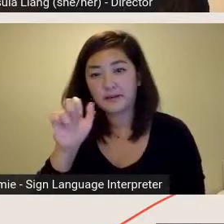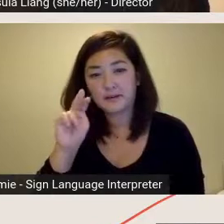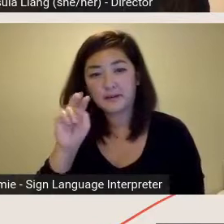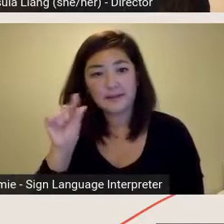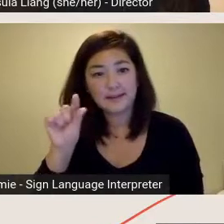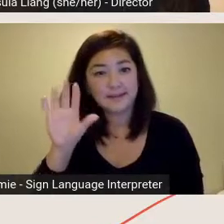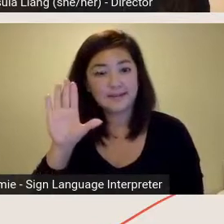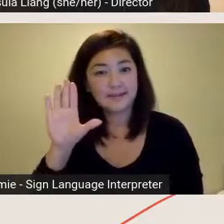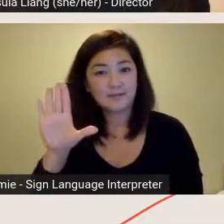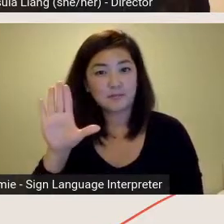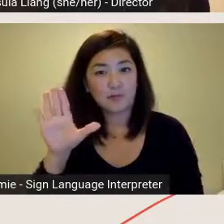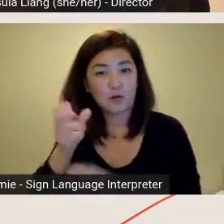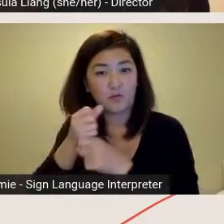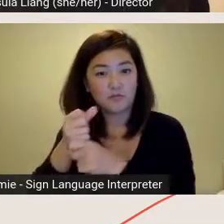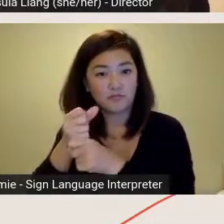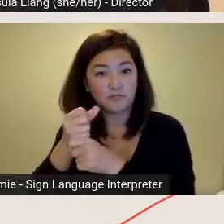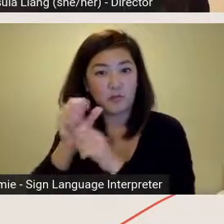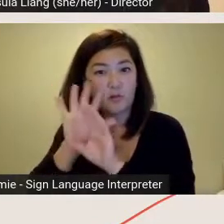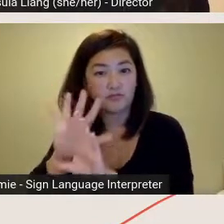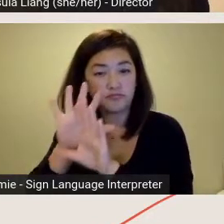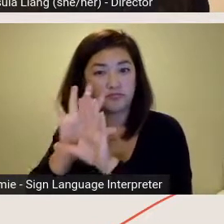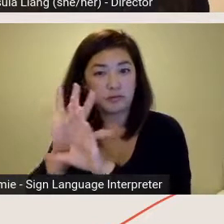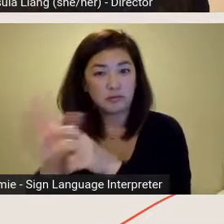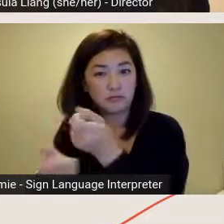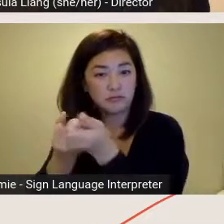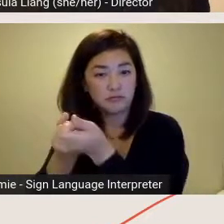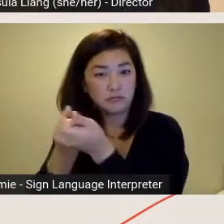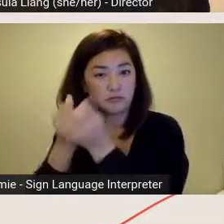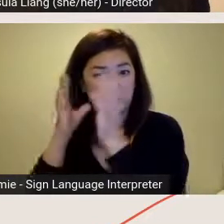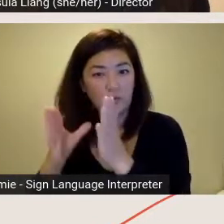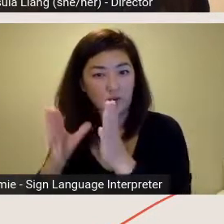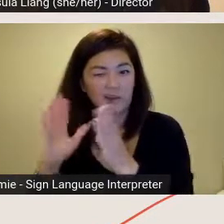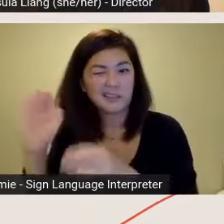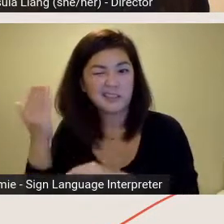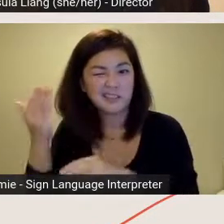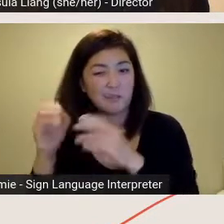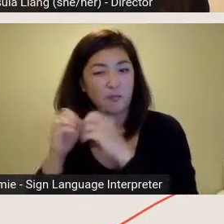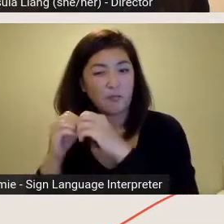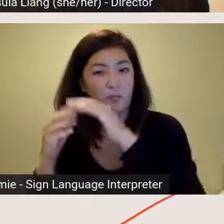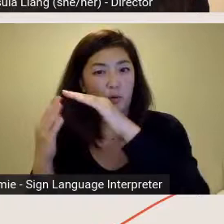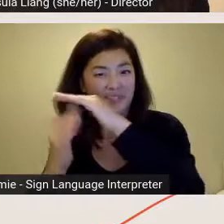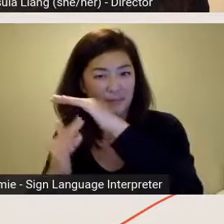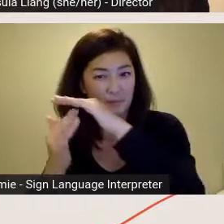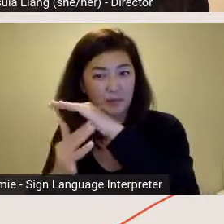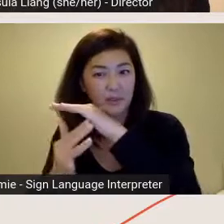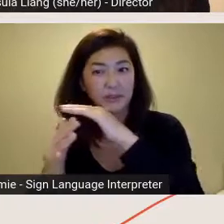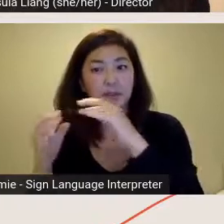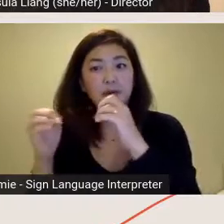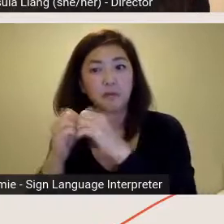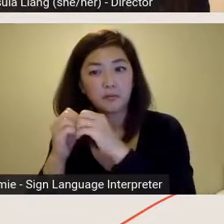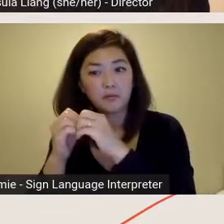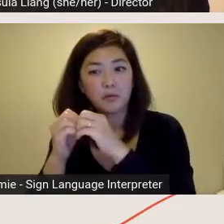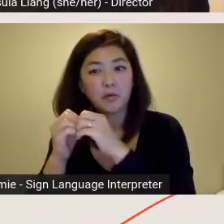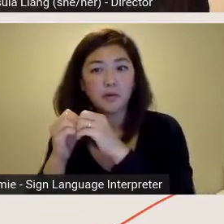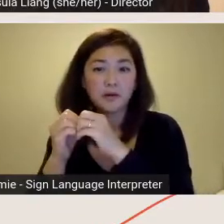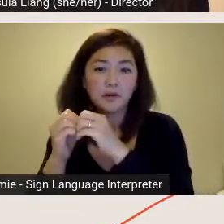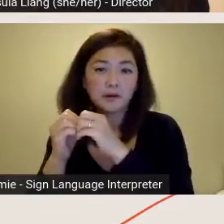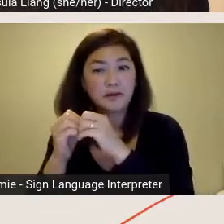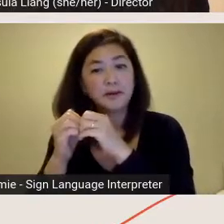protesters that were more, it seemed to me like more immigrant Chinese Americans.